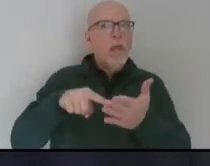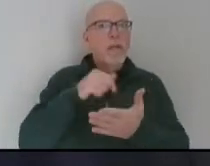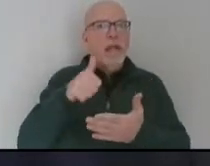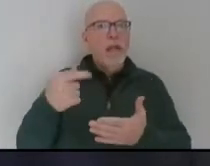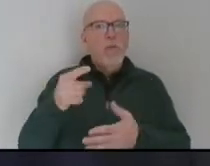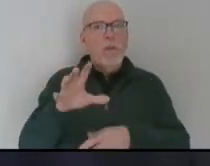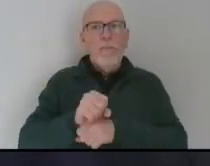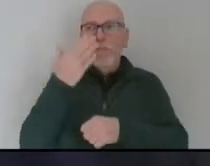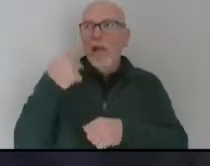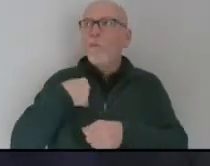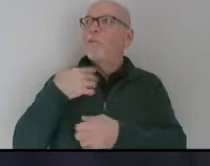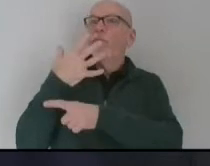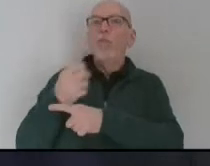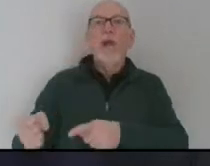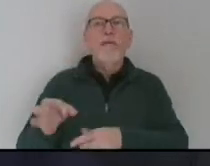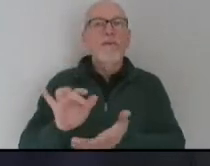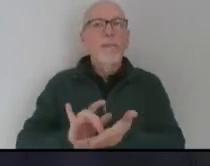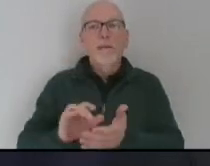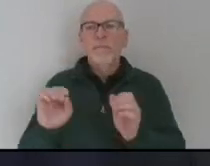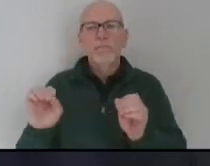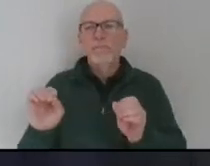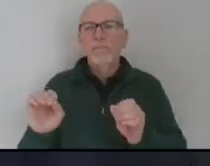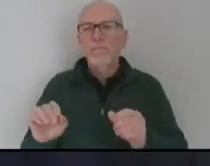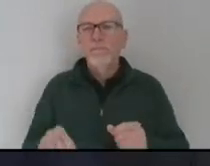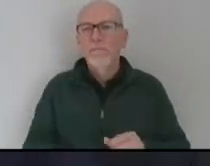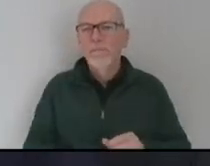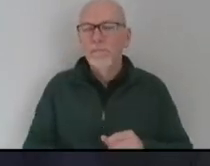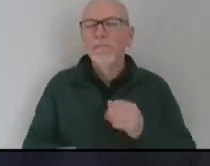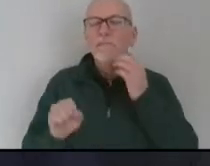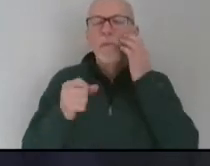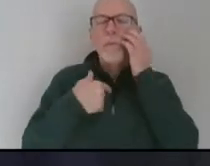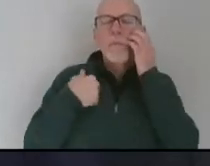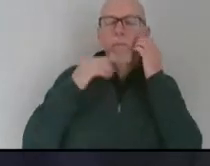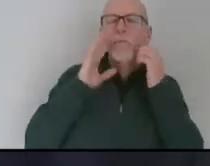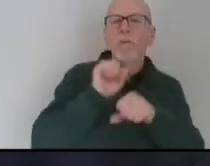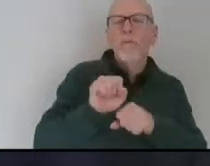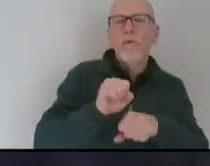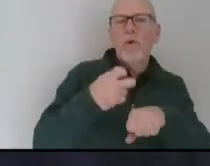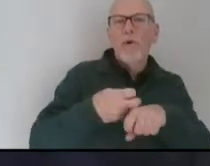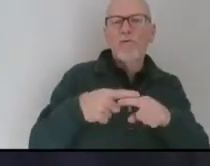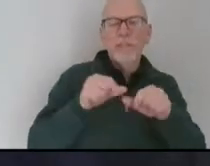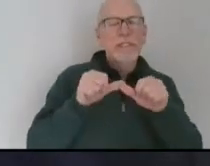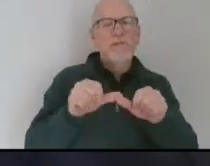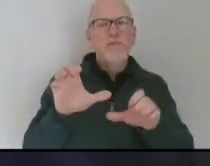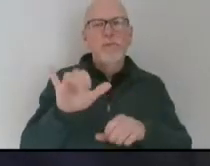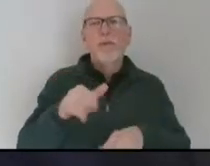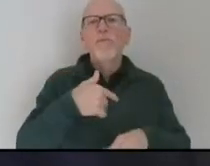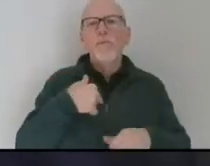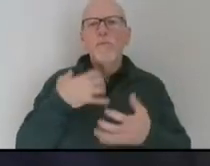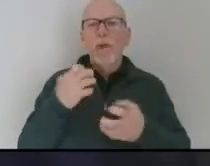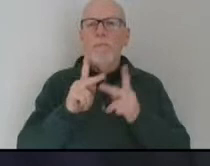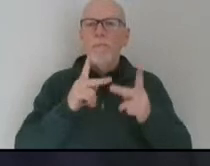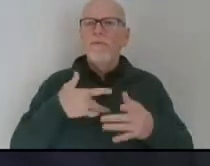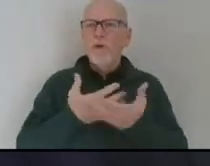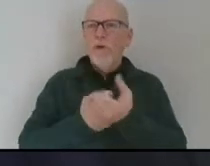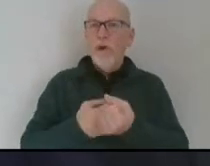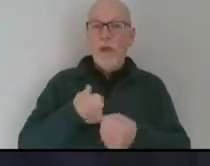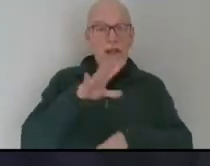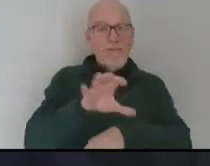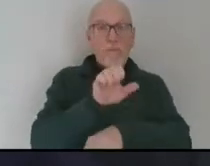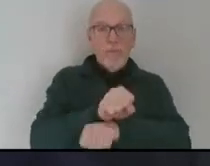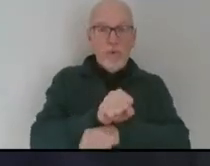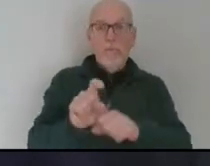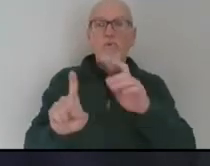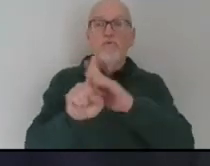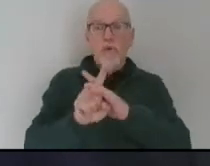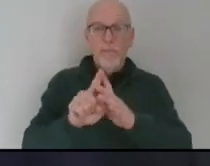of vaccine, and we will work as hard as we can to continue to do so. We want people to be confident that when they make their appointment, when they show up,